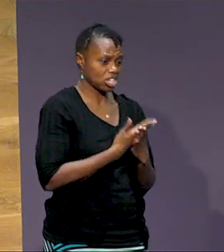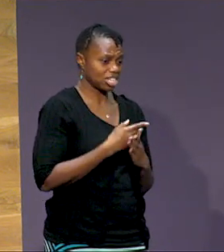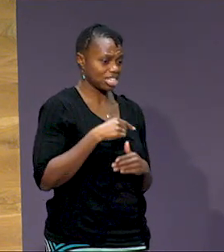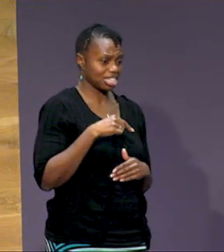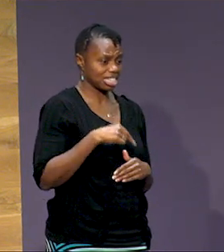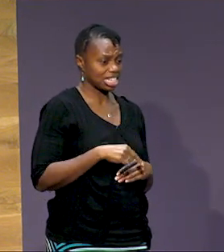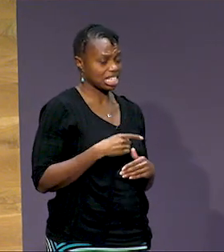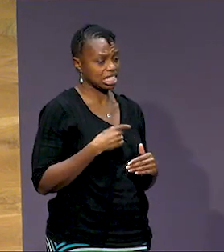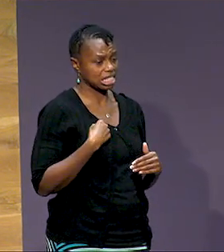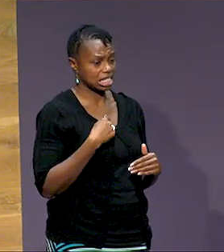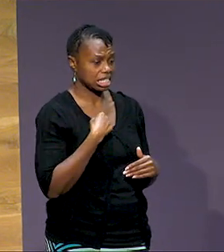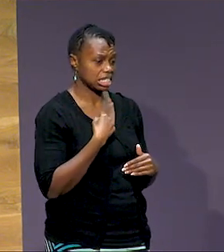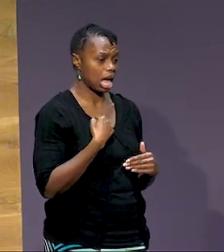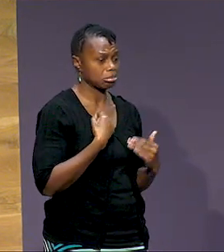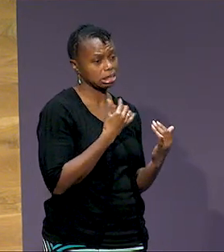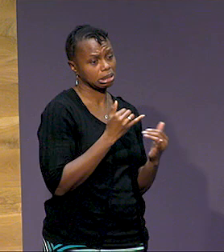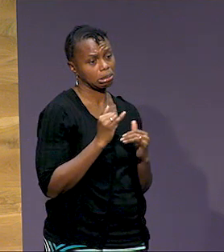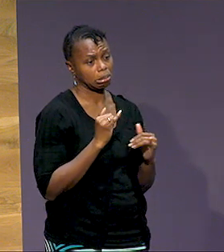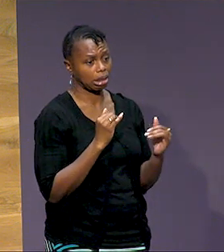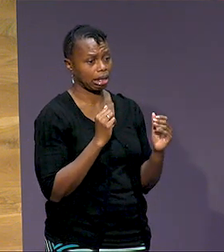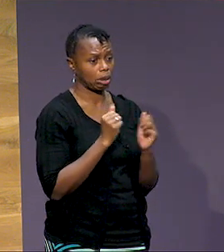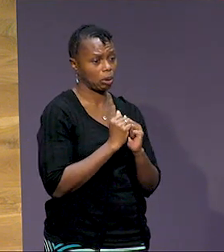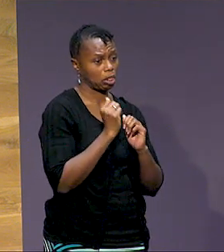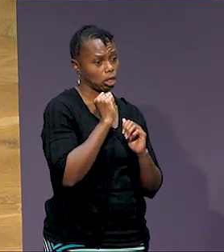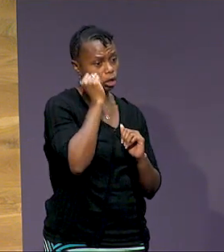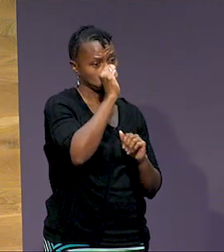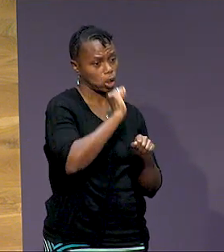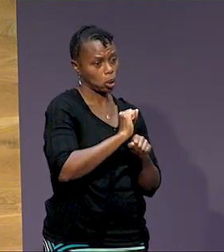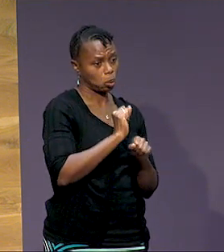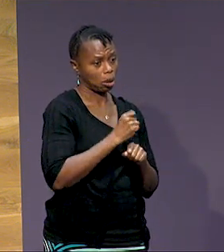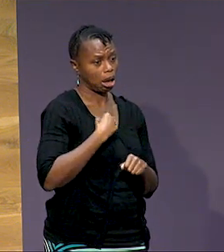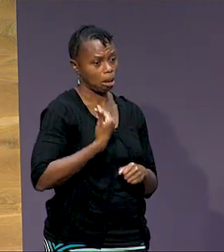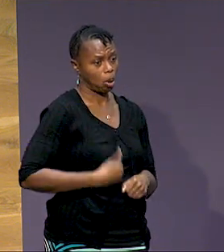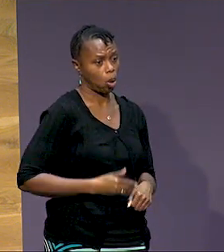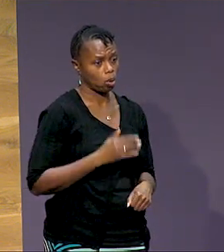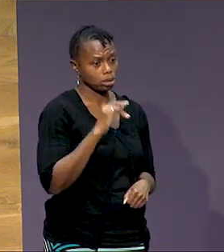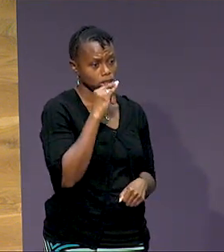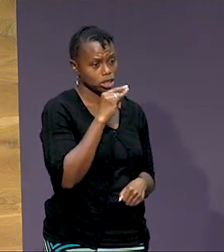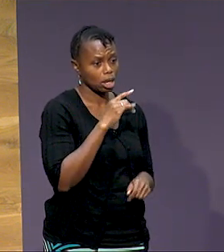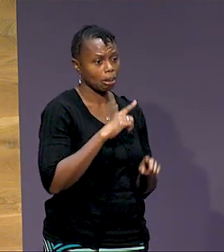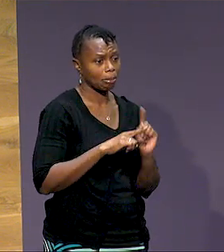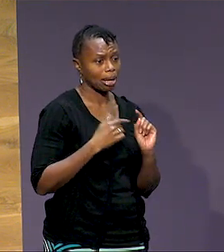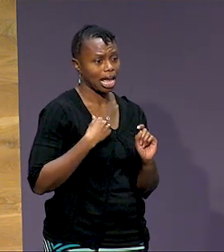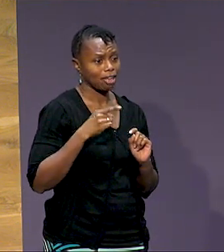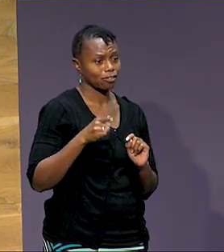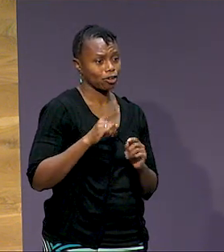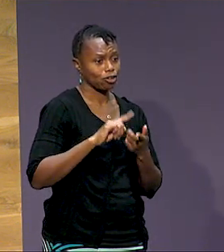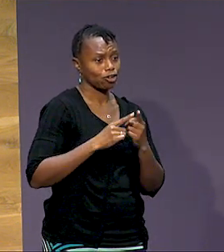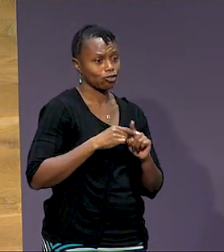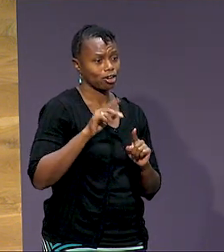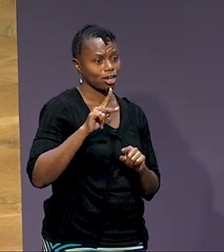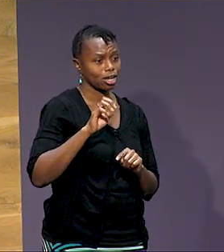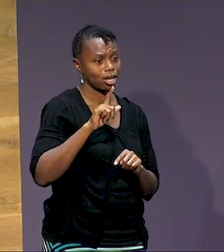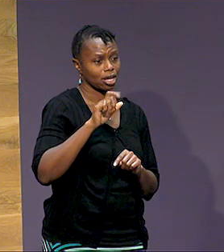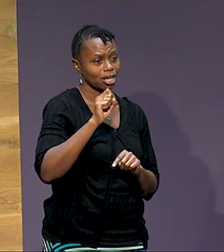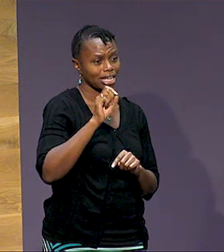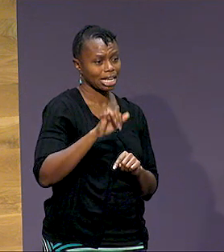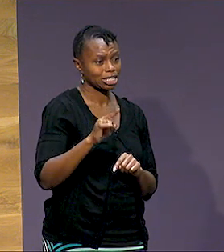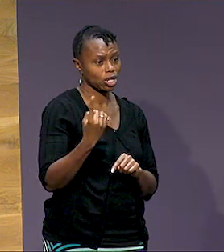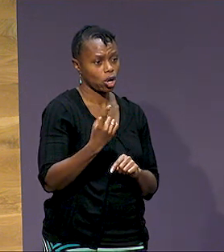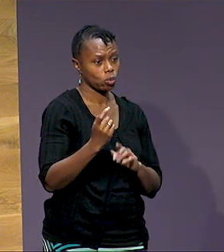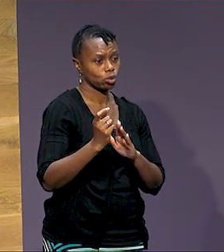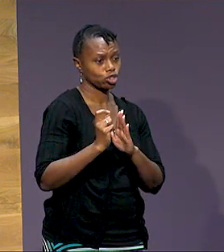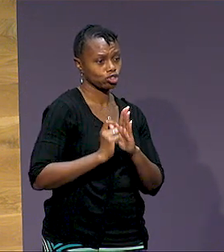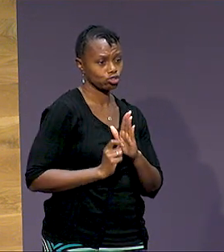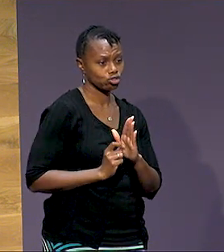playing at an adult's game, and I'm just a child. And I have a friend named Kelsey who often reads my stuff and says, no, this is good, and you need to hear